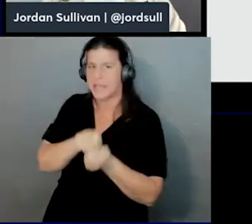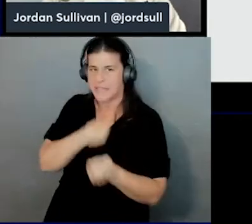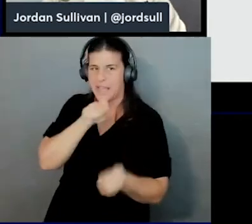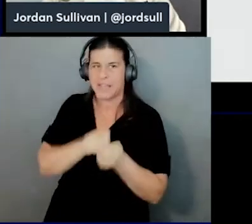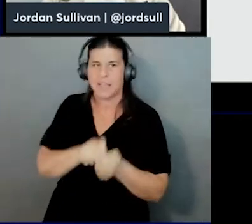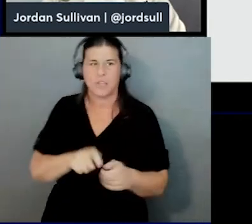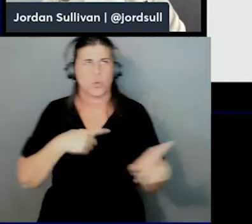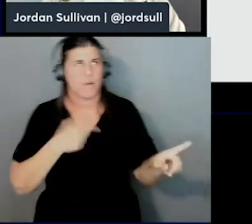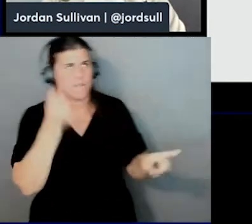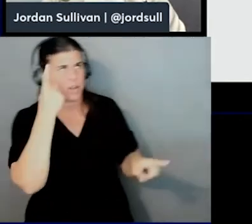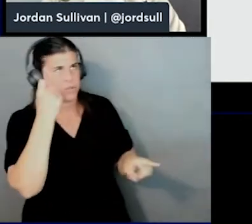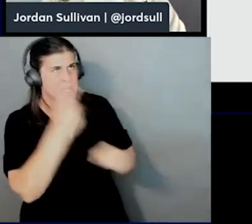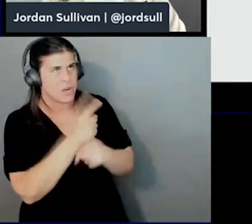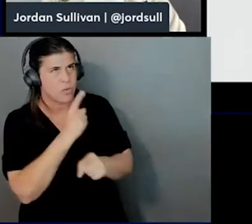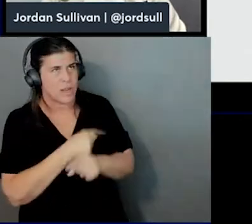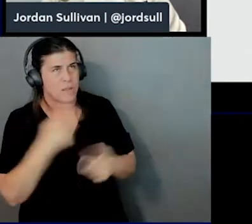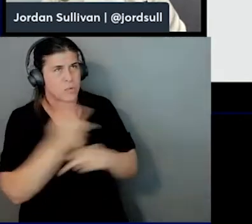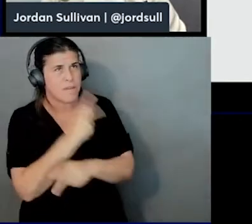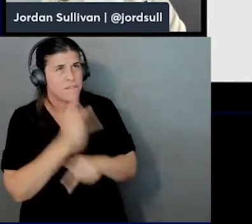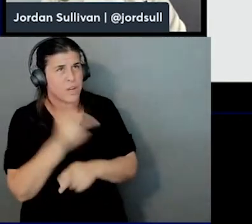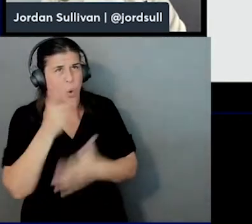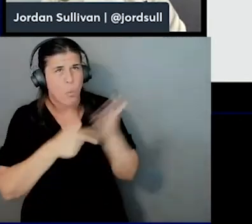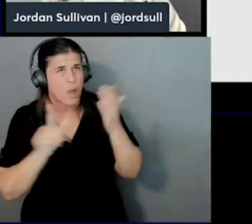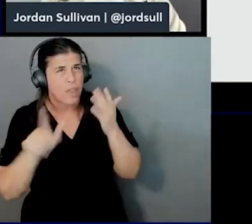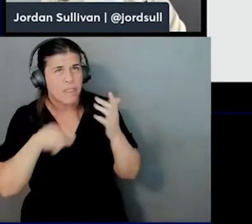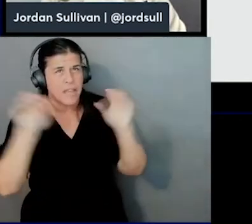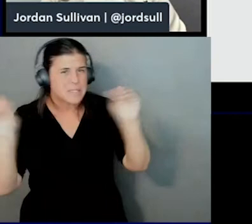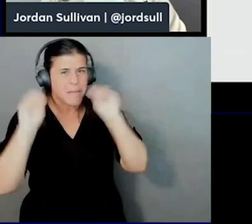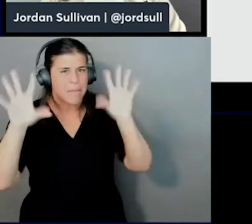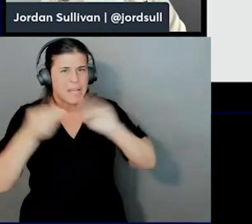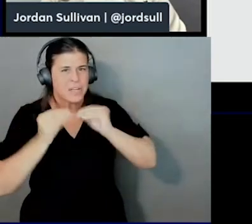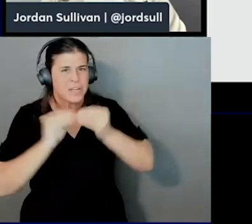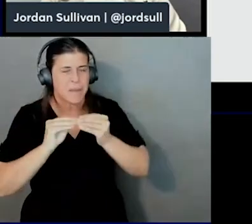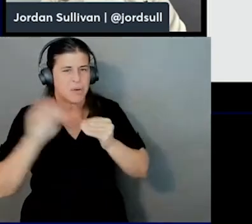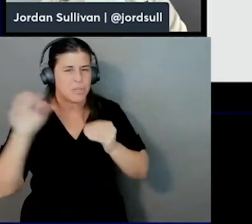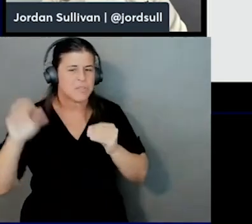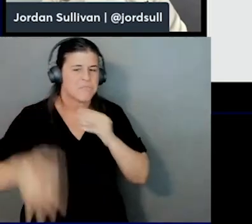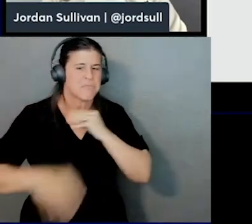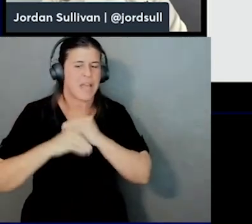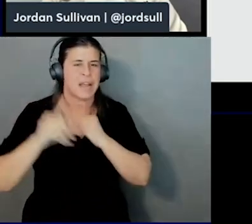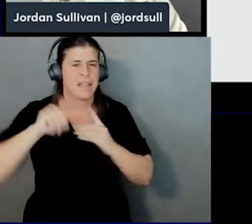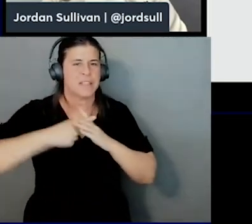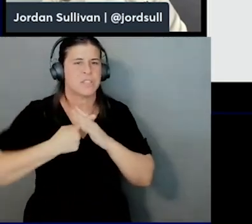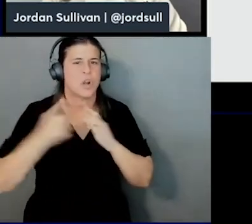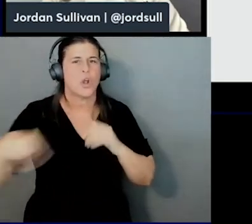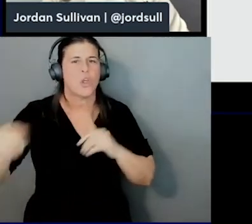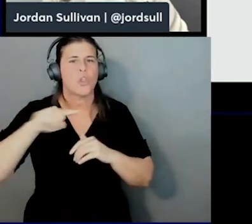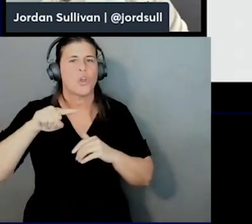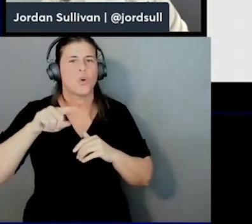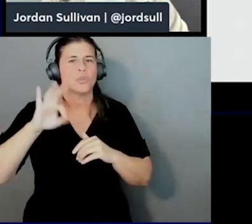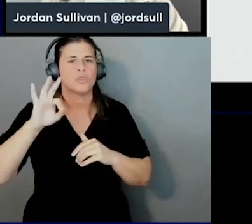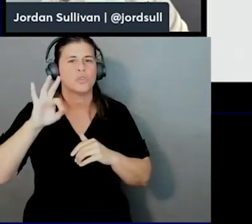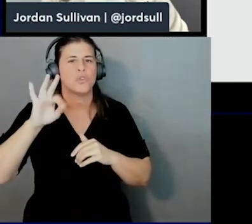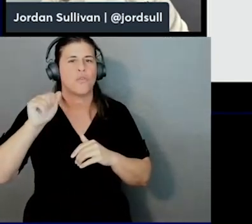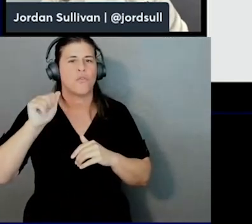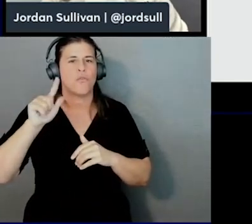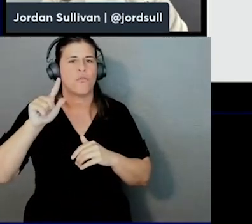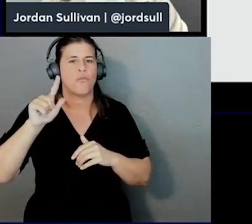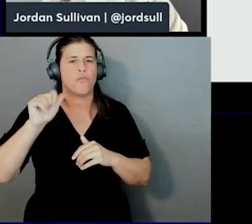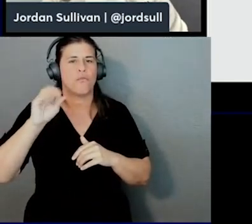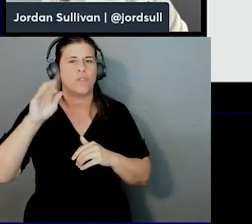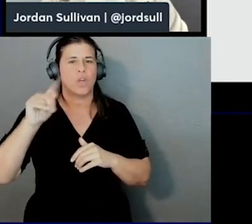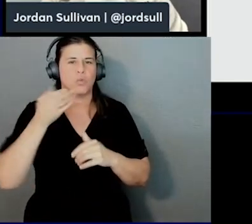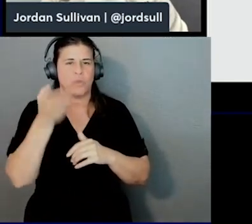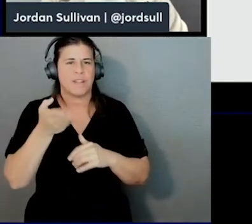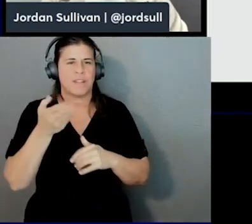trying to find exactly what those magic numbers are that plug in at the start. Those floats right there. Oh yeah, just looks like a